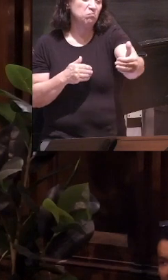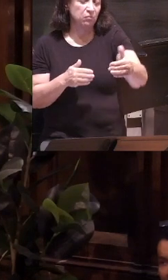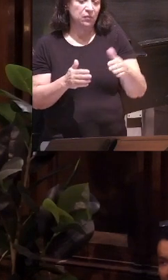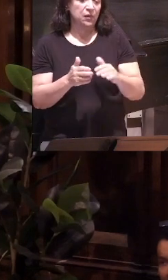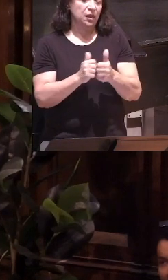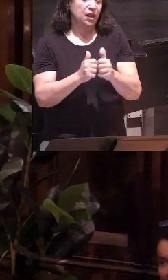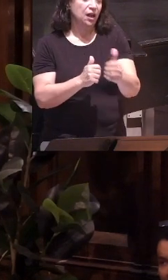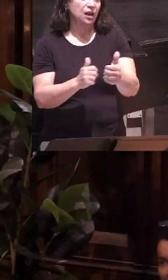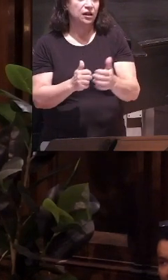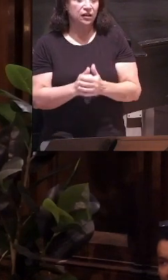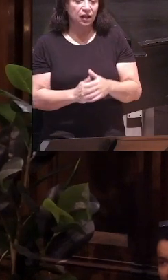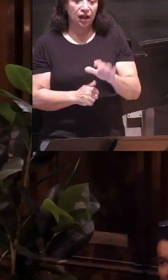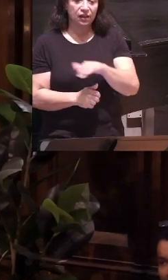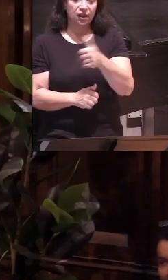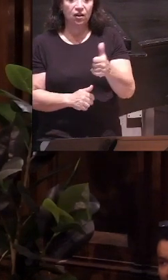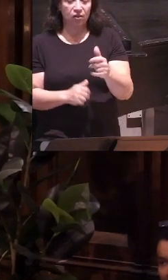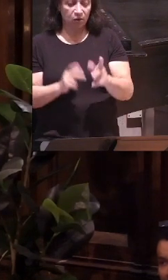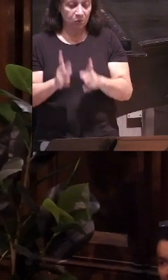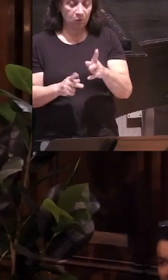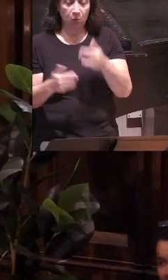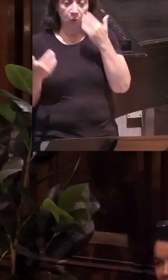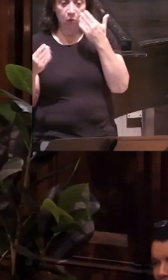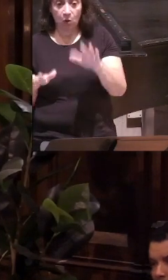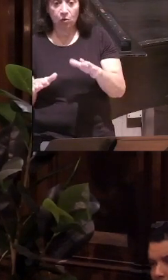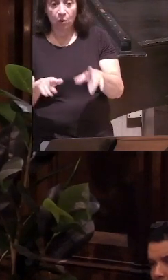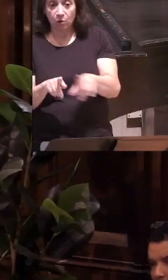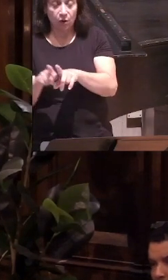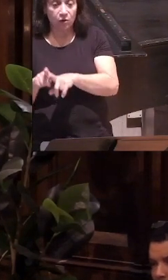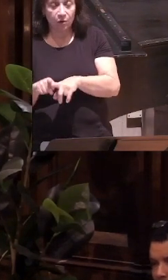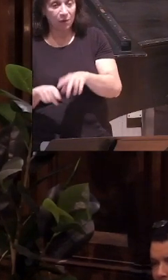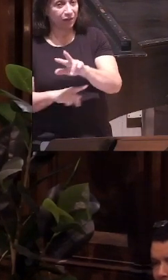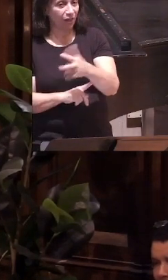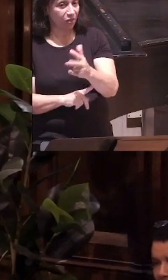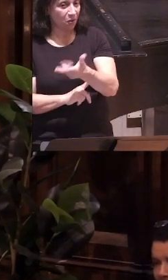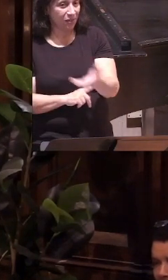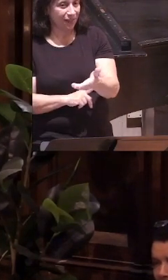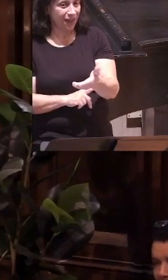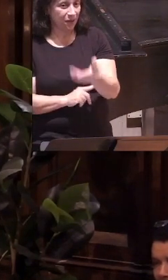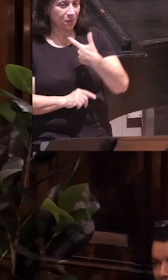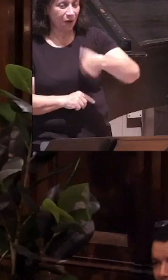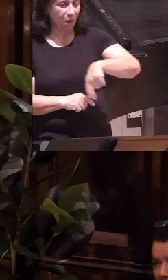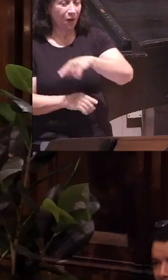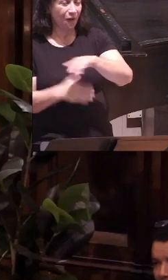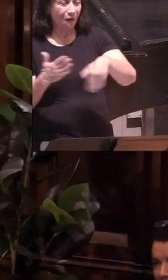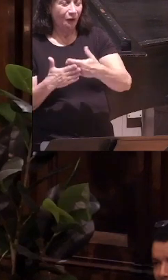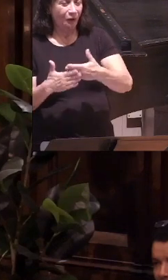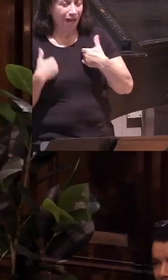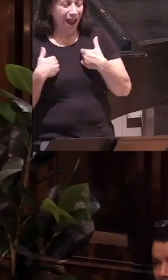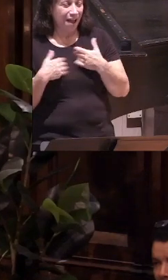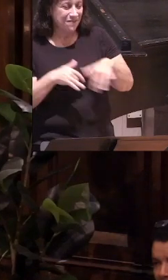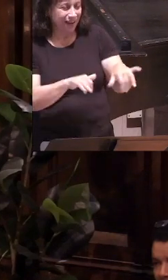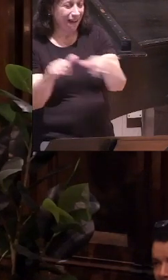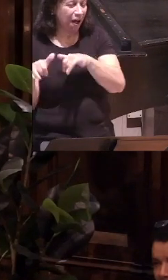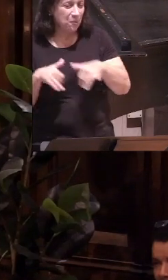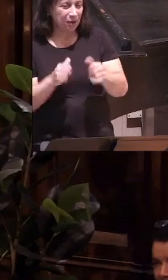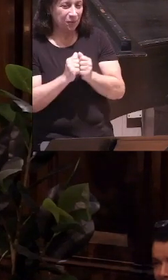And then there are those who also don't know it, because the third thing that we all have in common with Earl